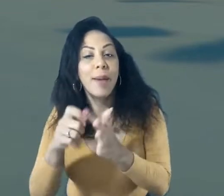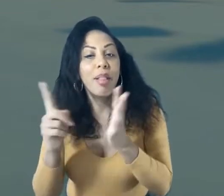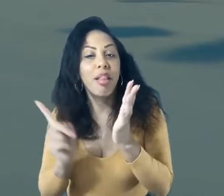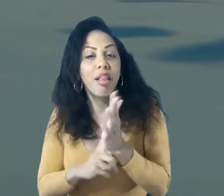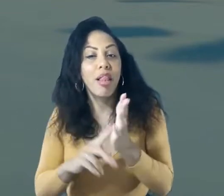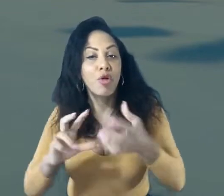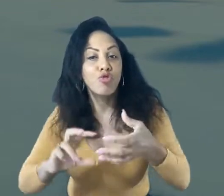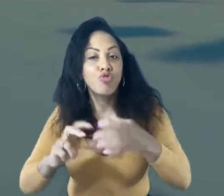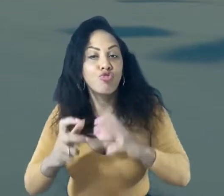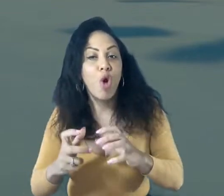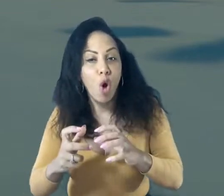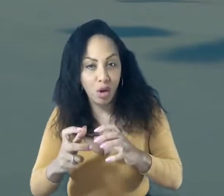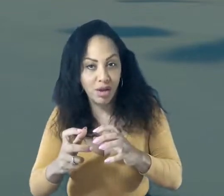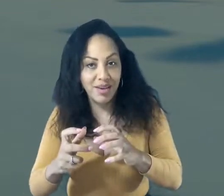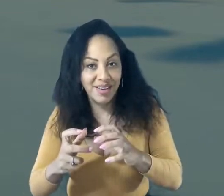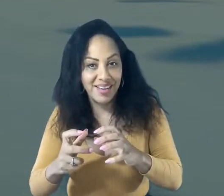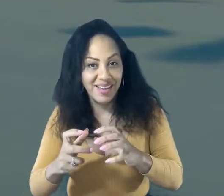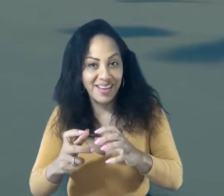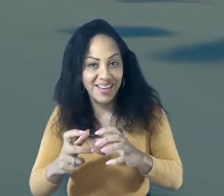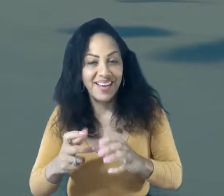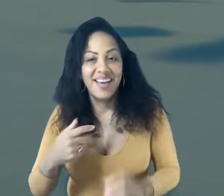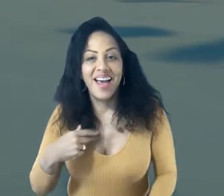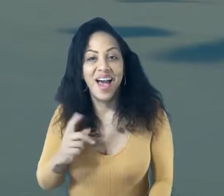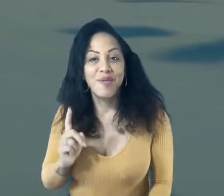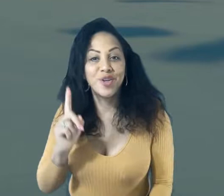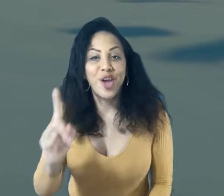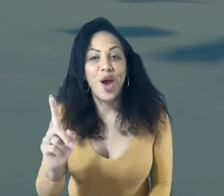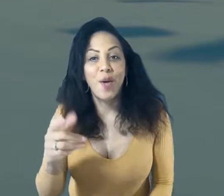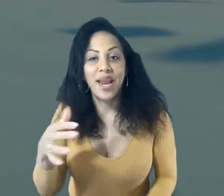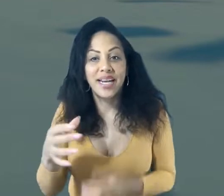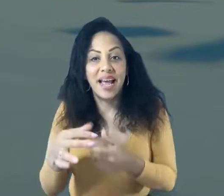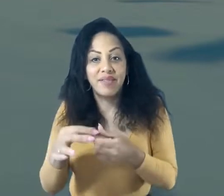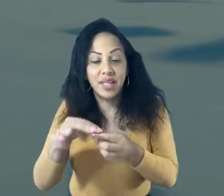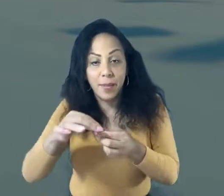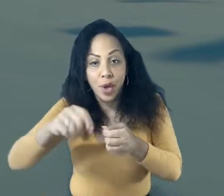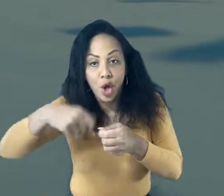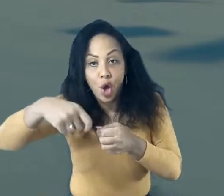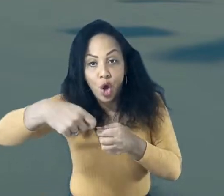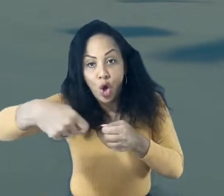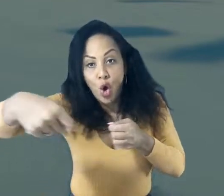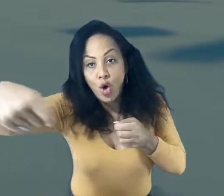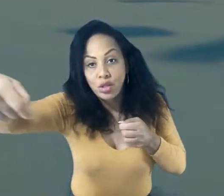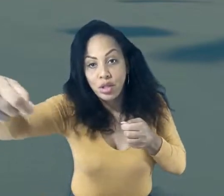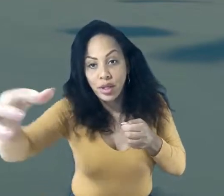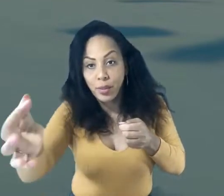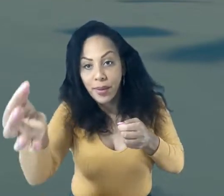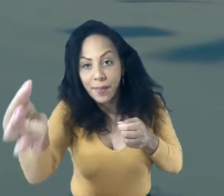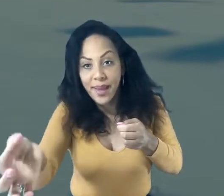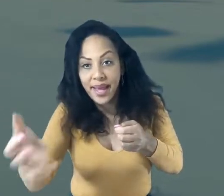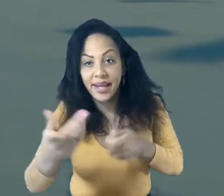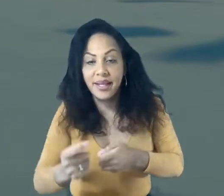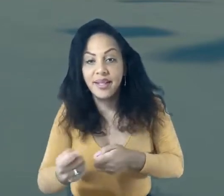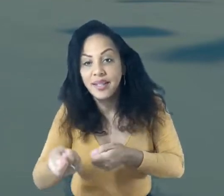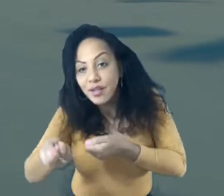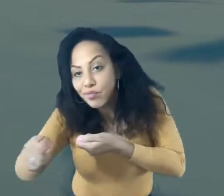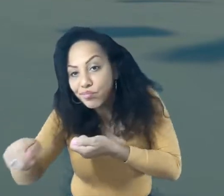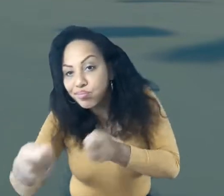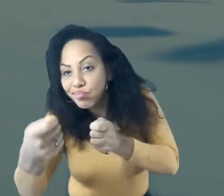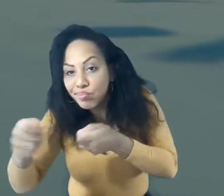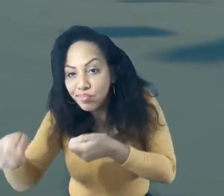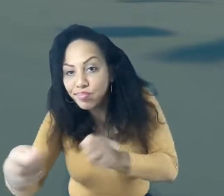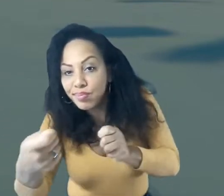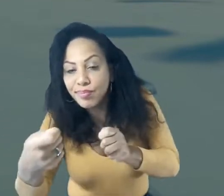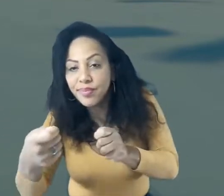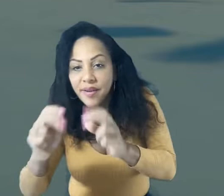pin with me and a little bit of cotton, and kick off some limpets from the side of